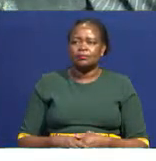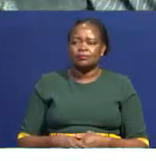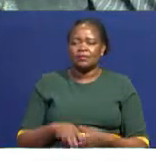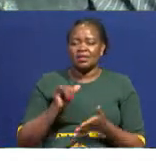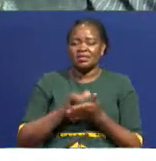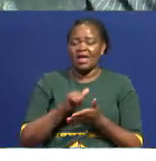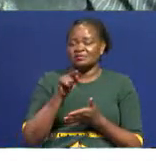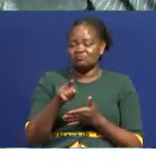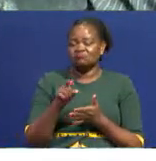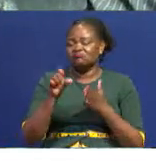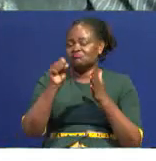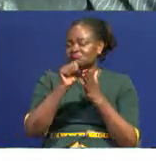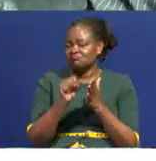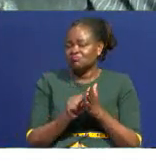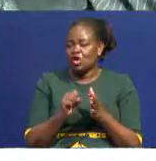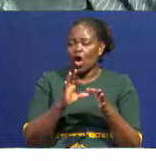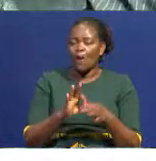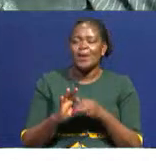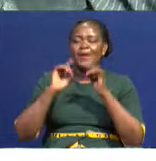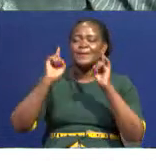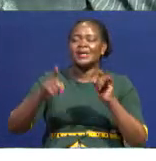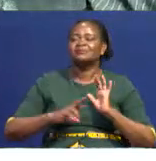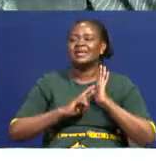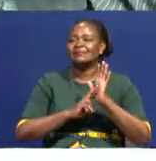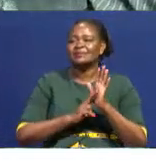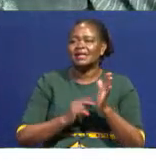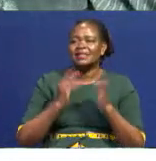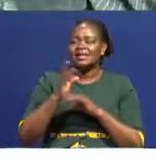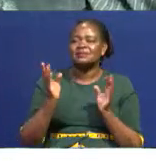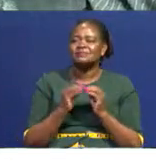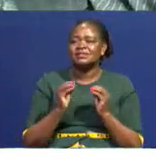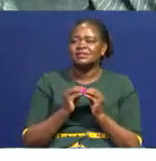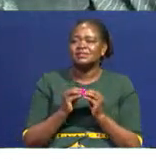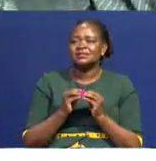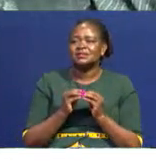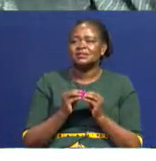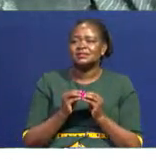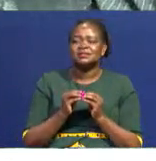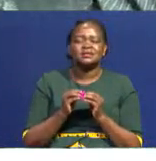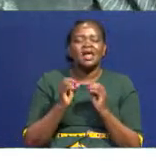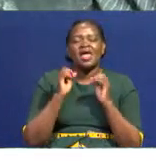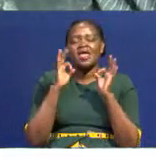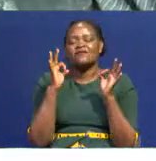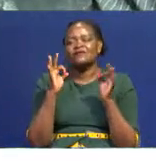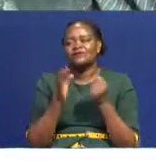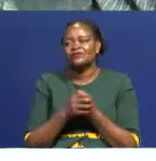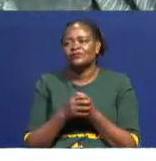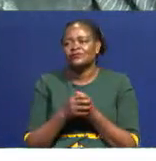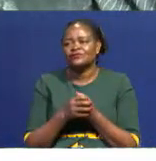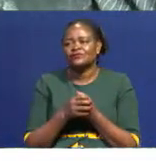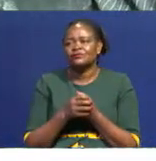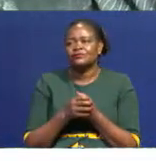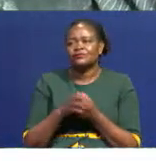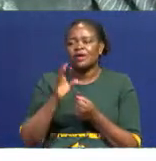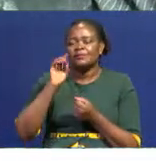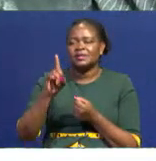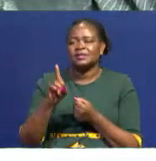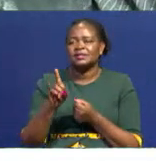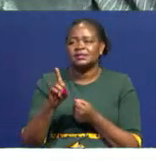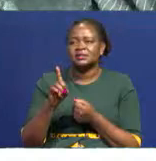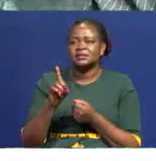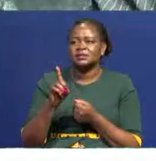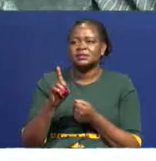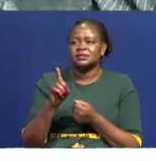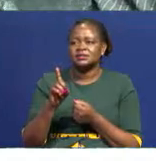saga or state corporation must be represented in the next meeting, whether the MDs